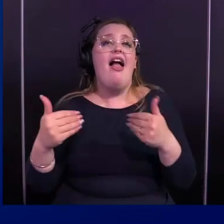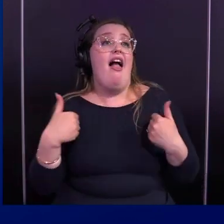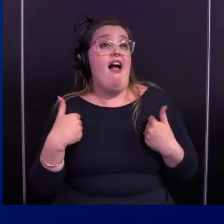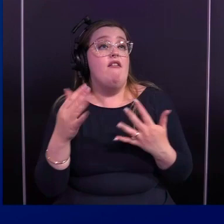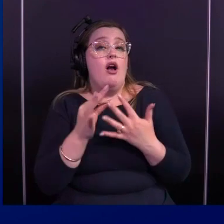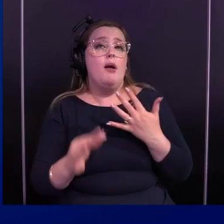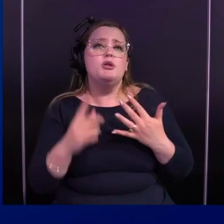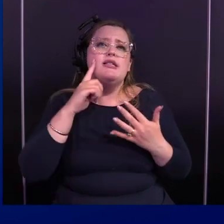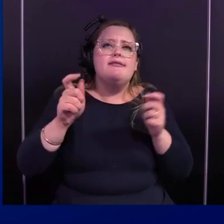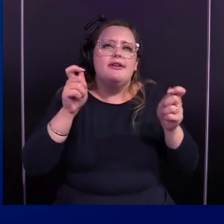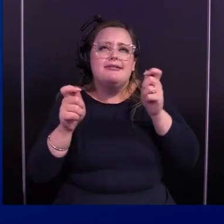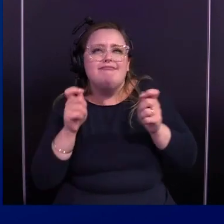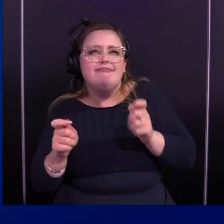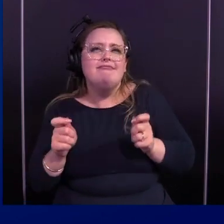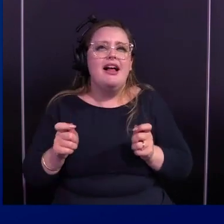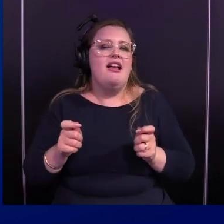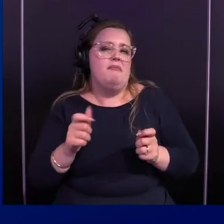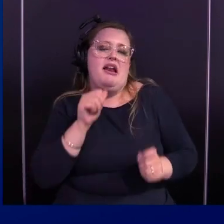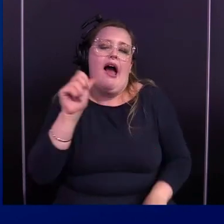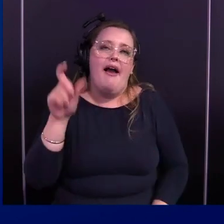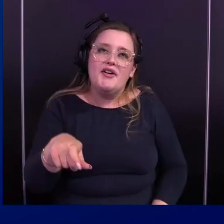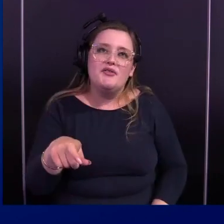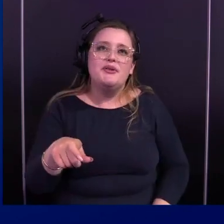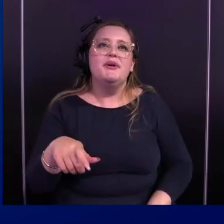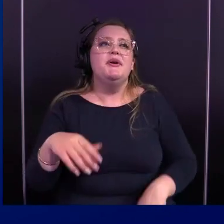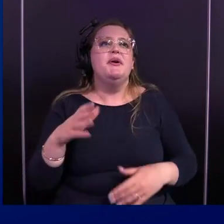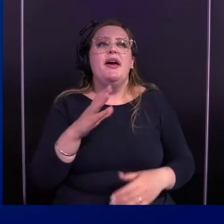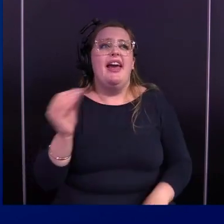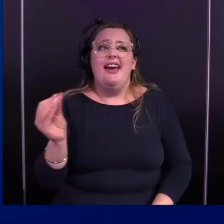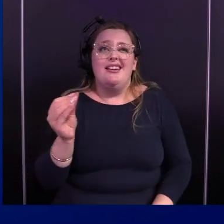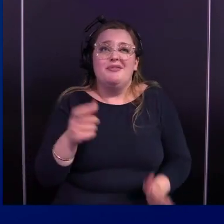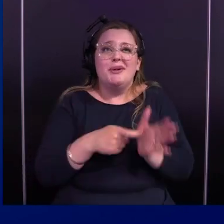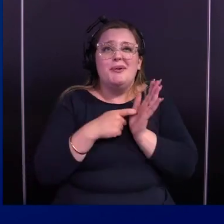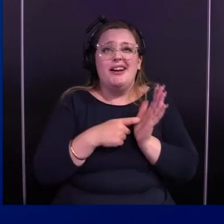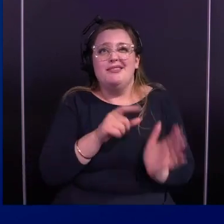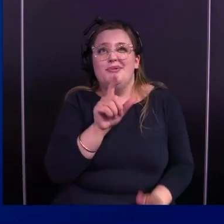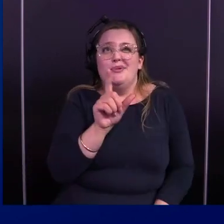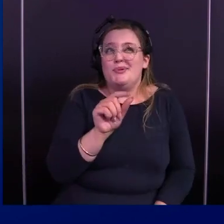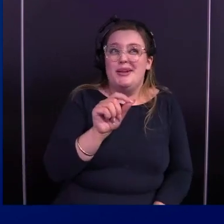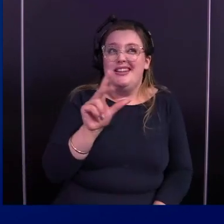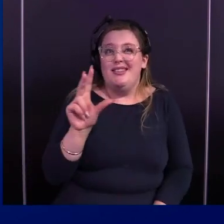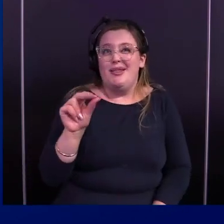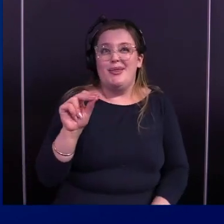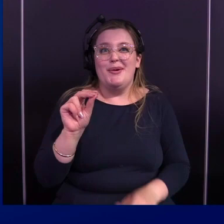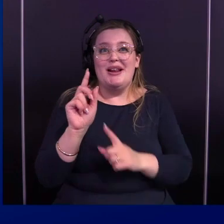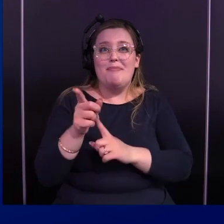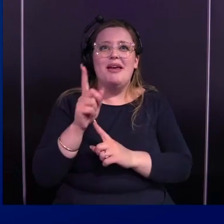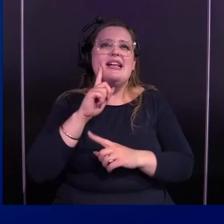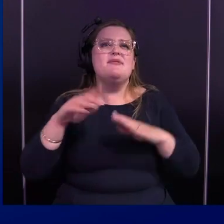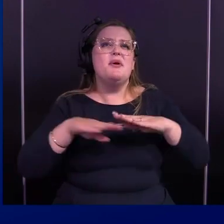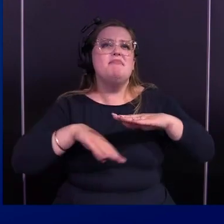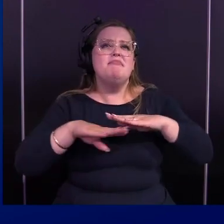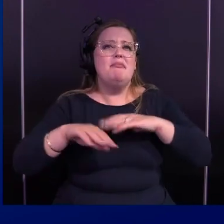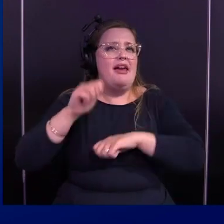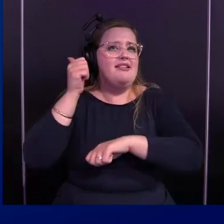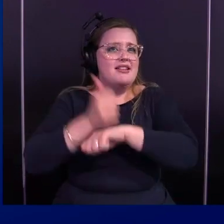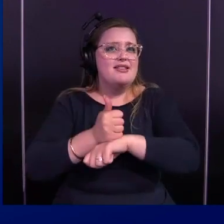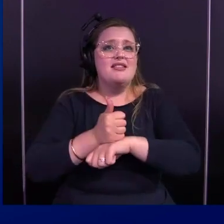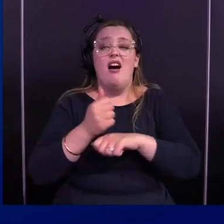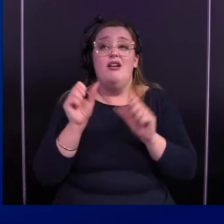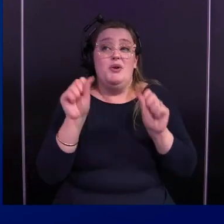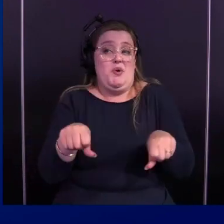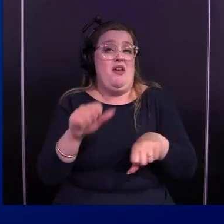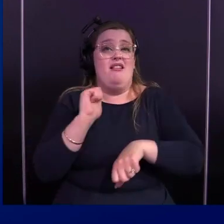to, but you don't necessarily have to. And it takes all of 20 to 30 minutes to get the base installed, and you can install any or all of the